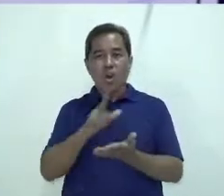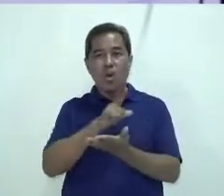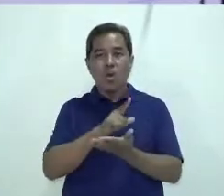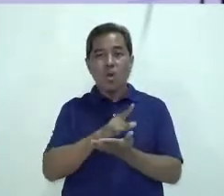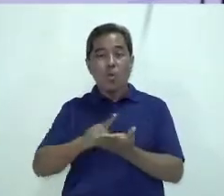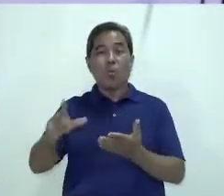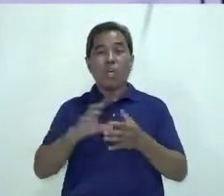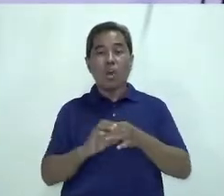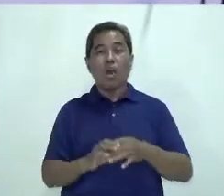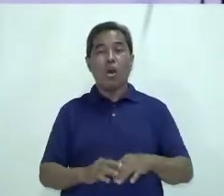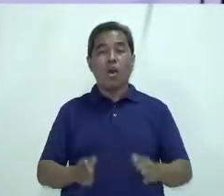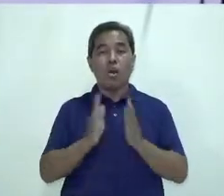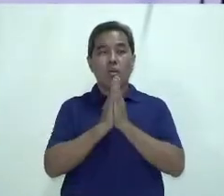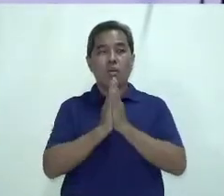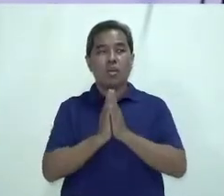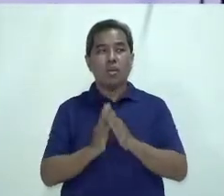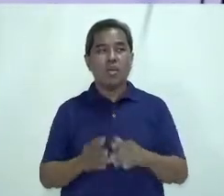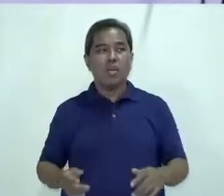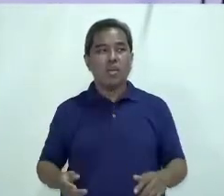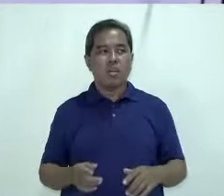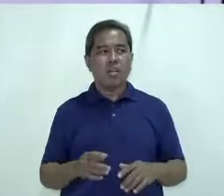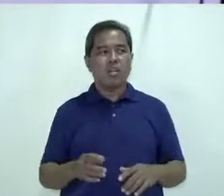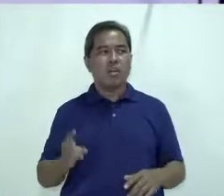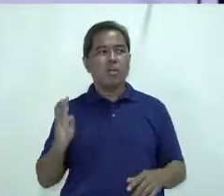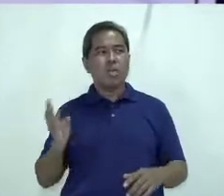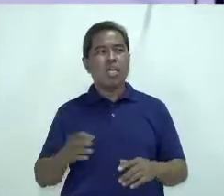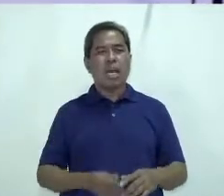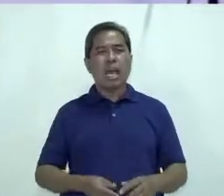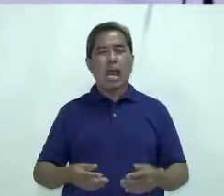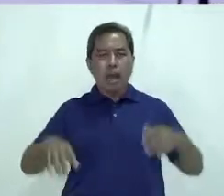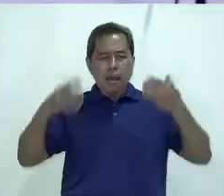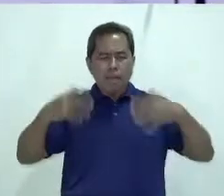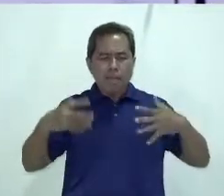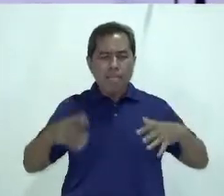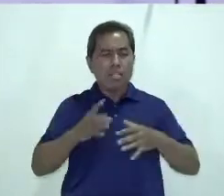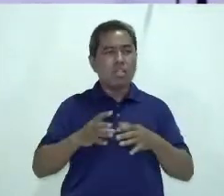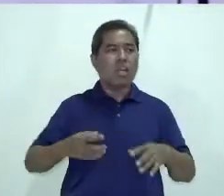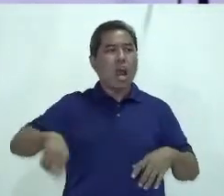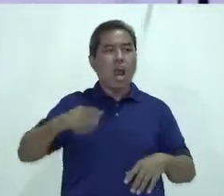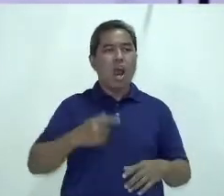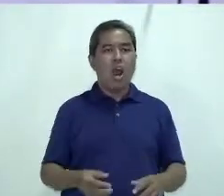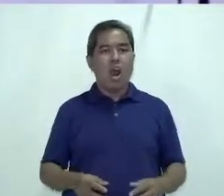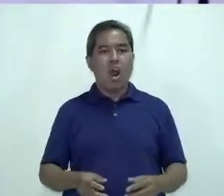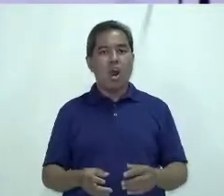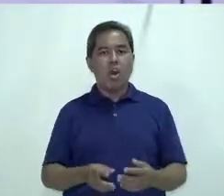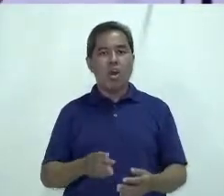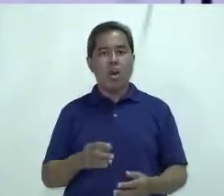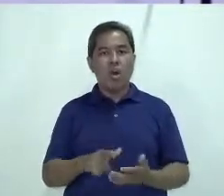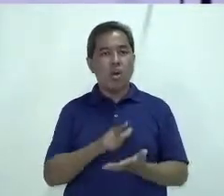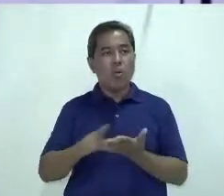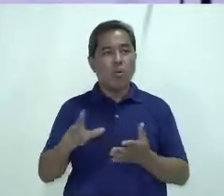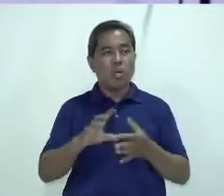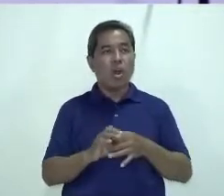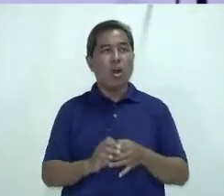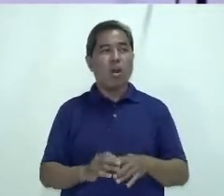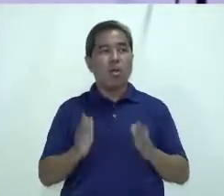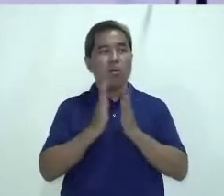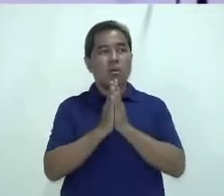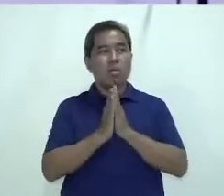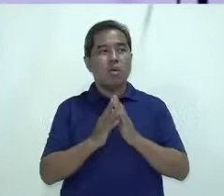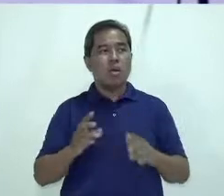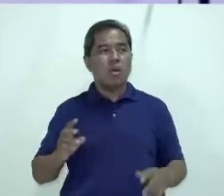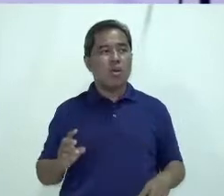Sunday last week all the way to Saturday yesterday. We finished our week of prayer and our theme that we've been talking about is